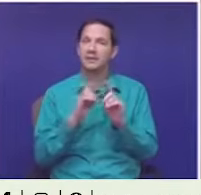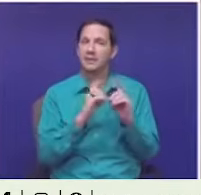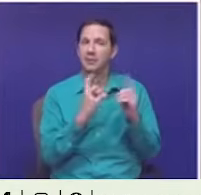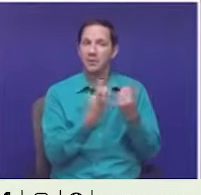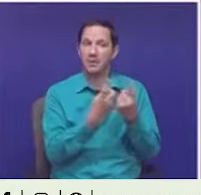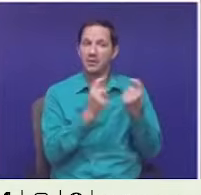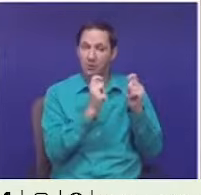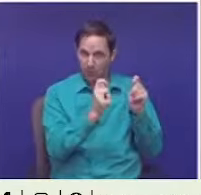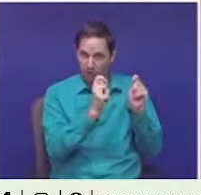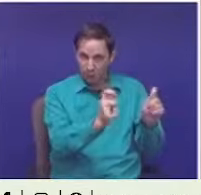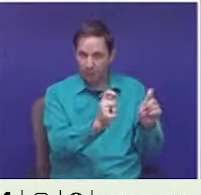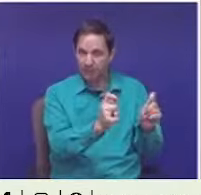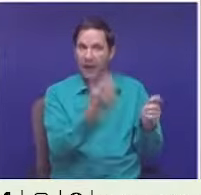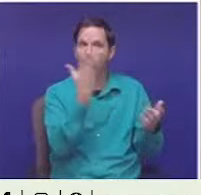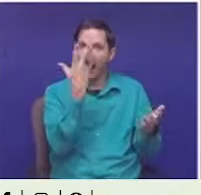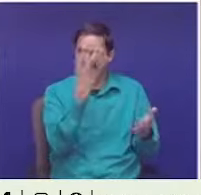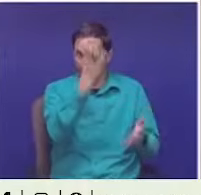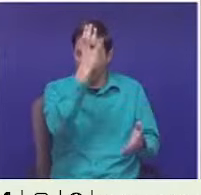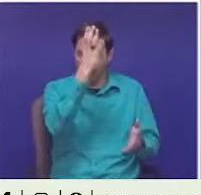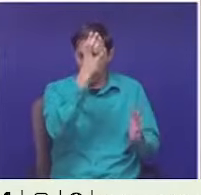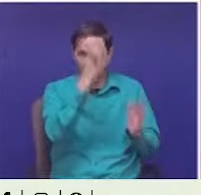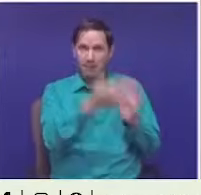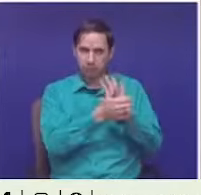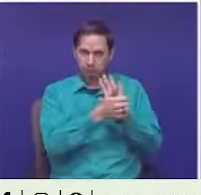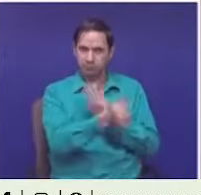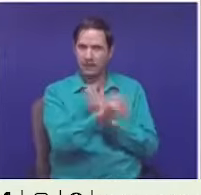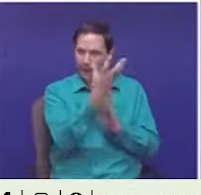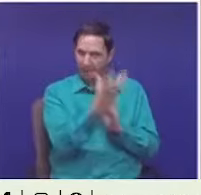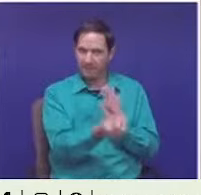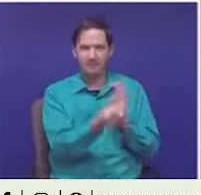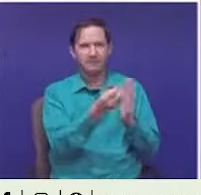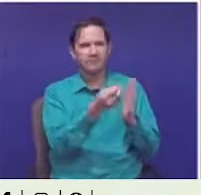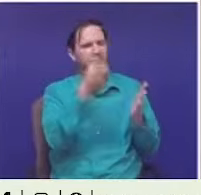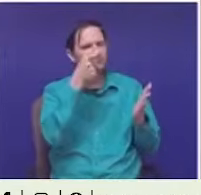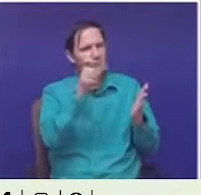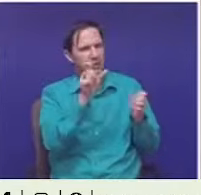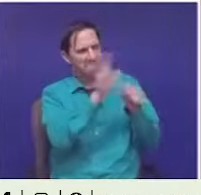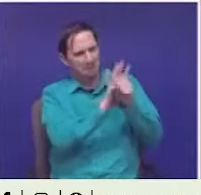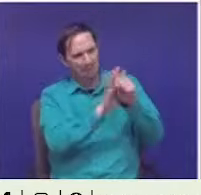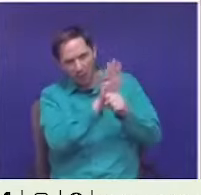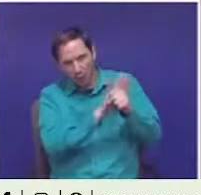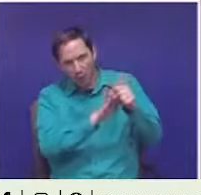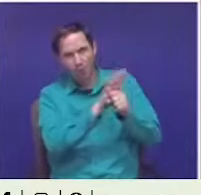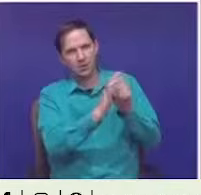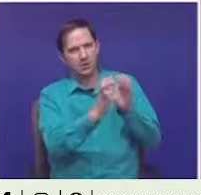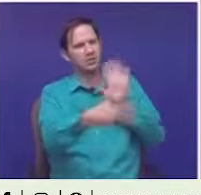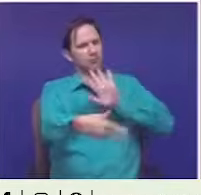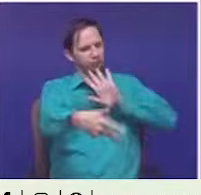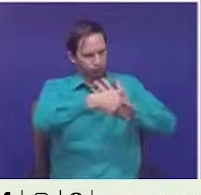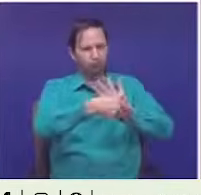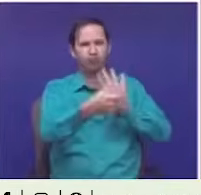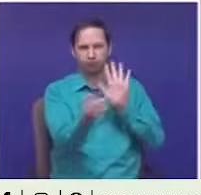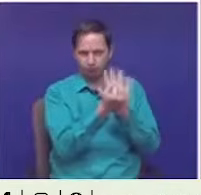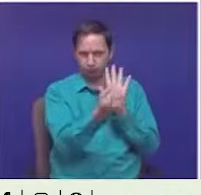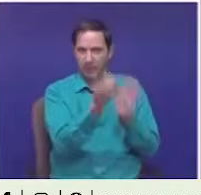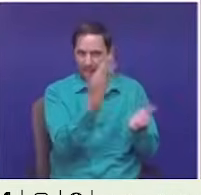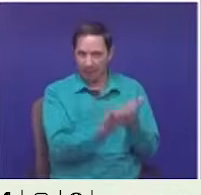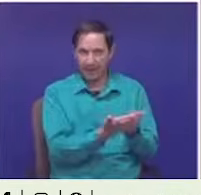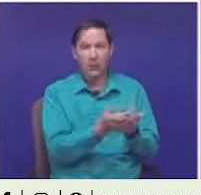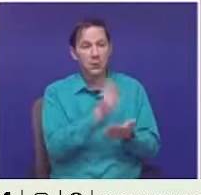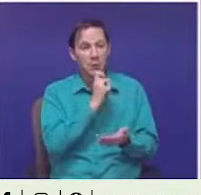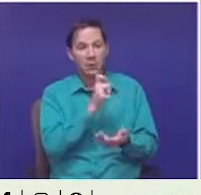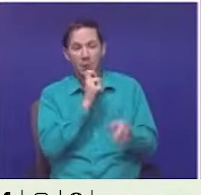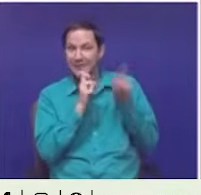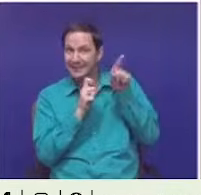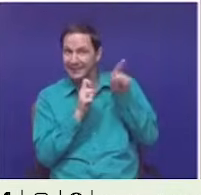it has the capacity to vet and accredit, and using some of the entities would really be useful to us. So